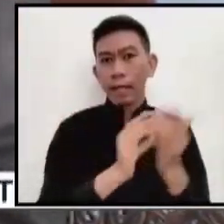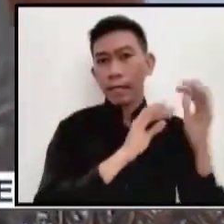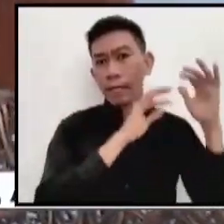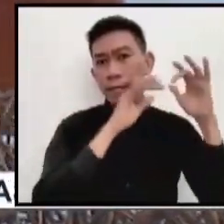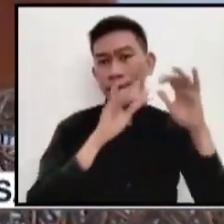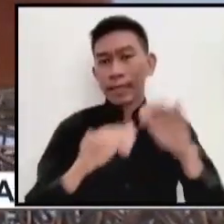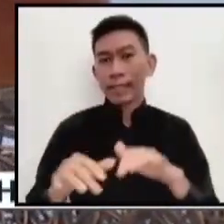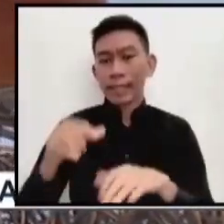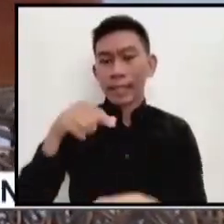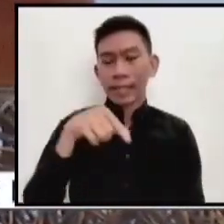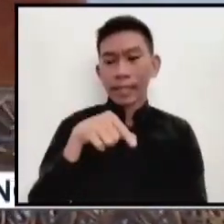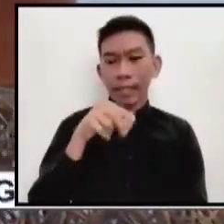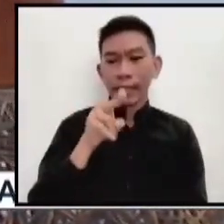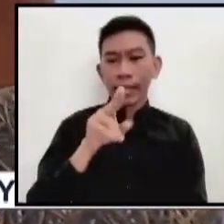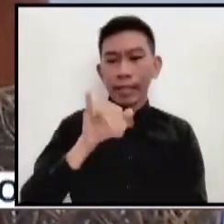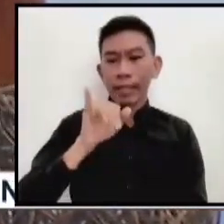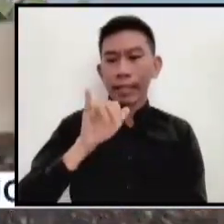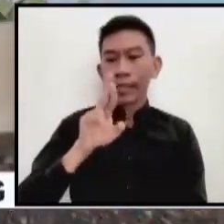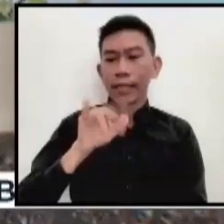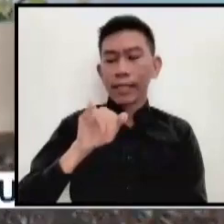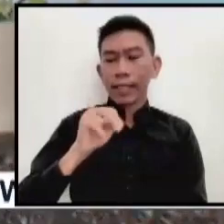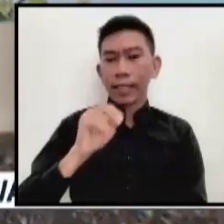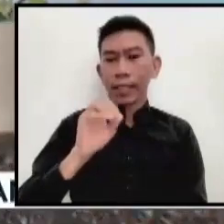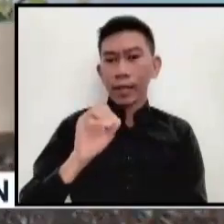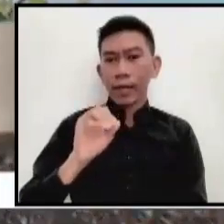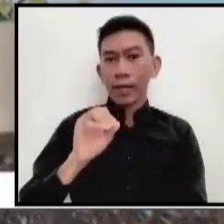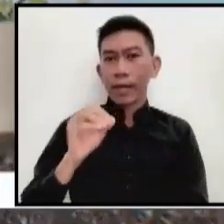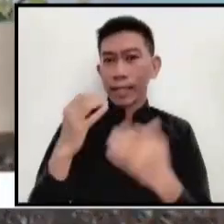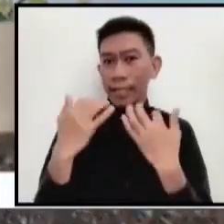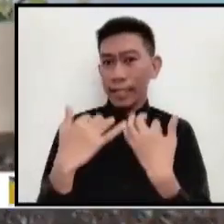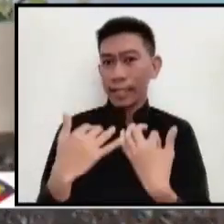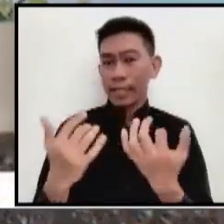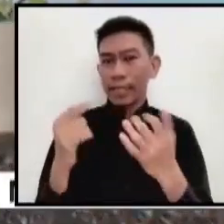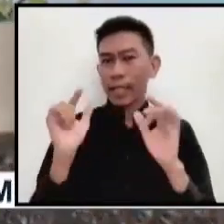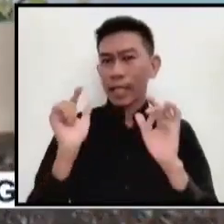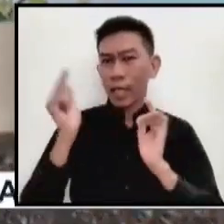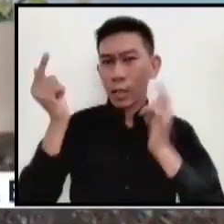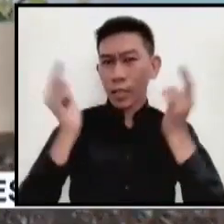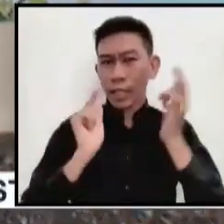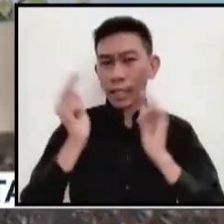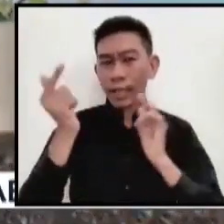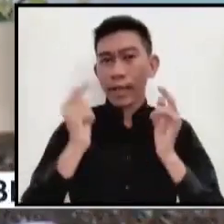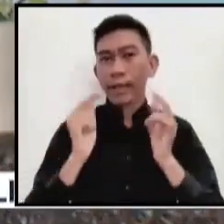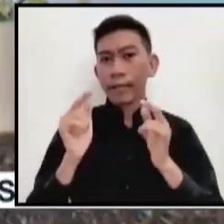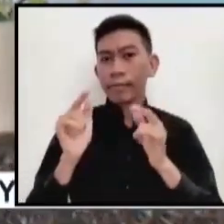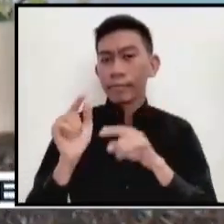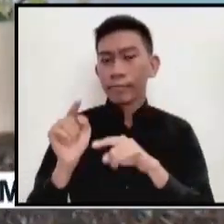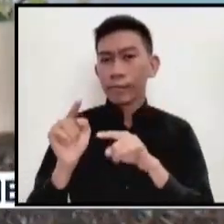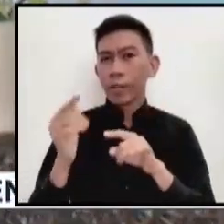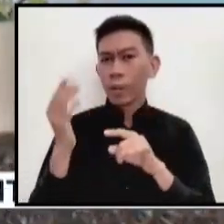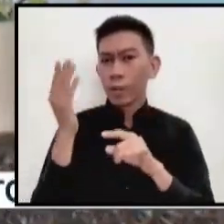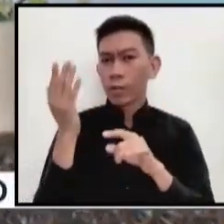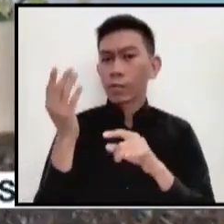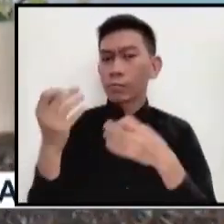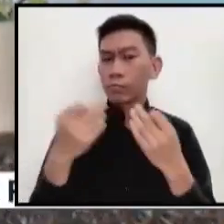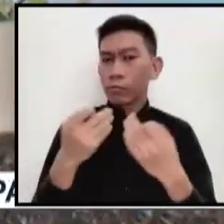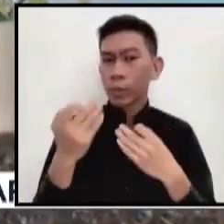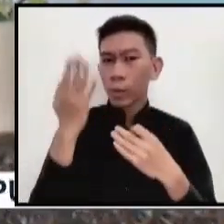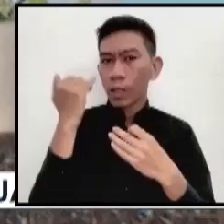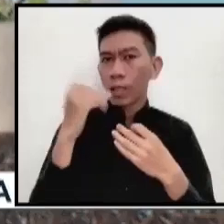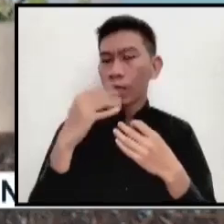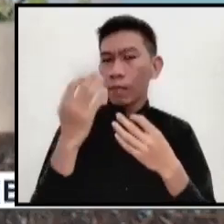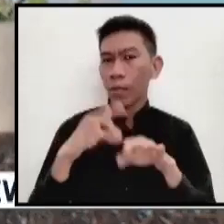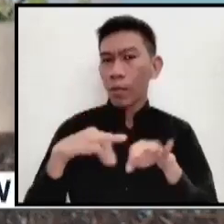yes, sa Luneta Park. Mm-hmm. Maaari niyo po bang ikwento sa amin kung bakit napaka-importanting milestone ito, yeah, para sa